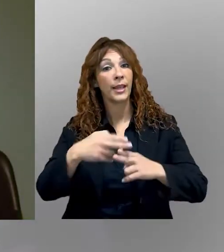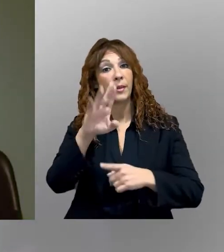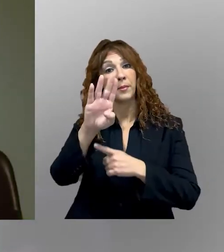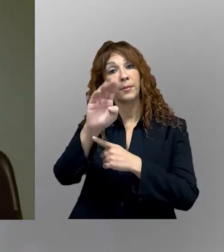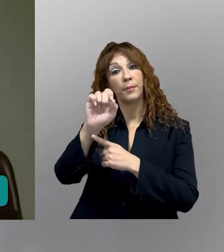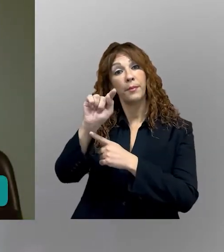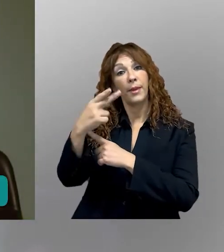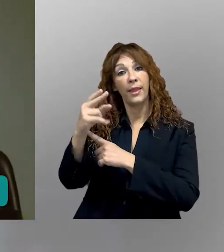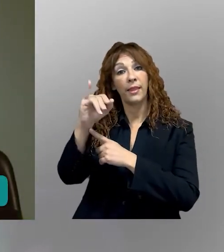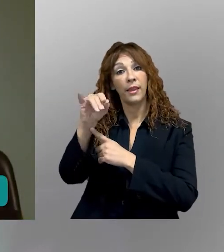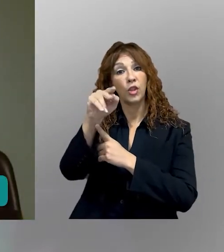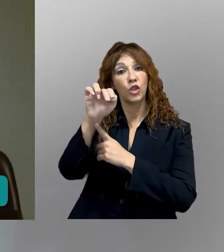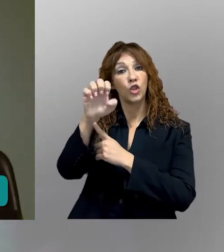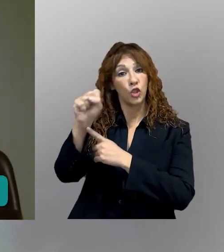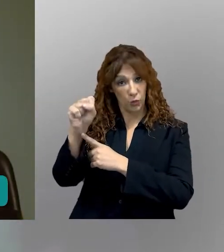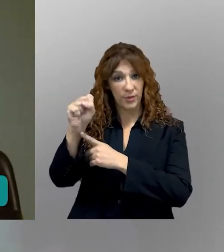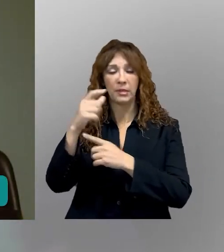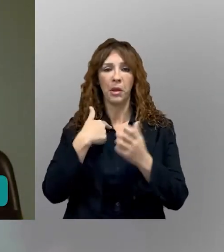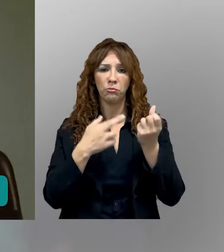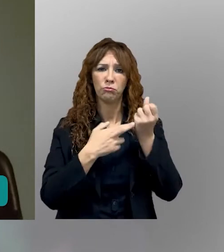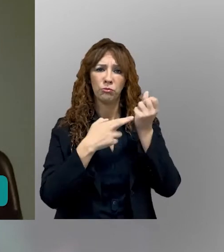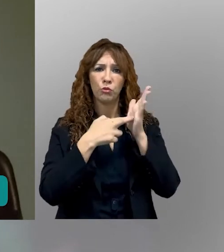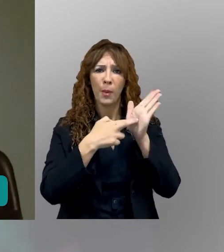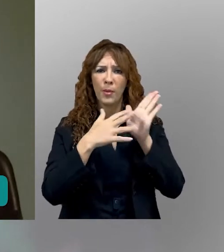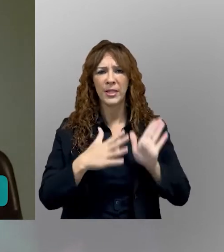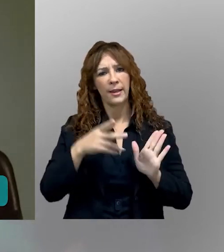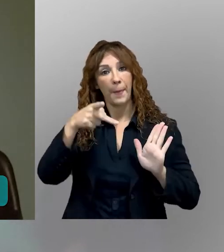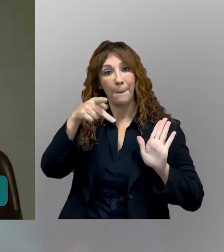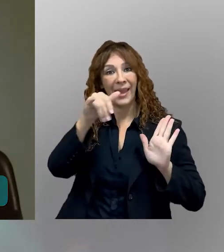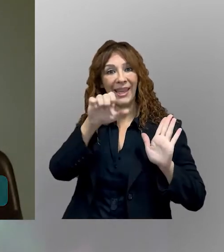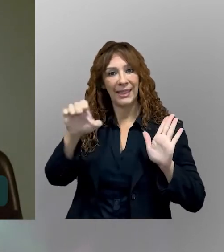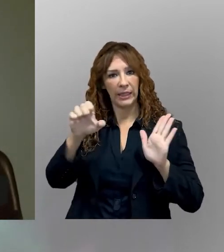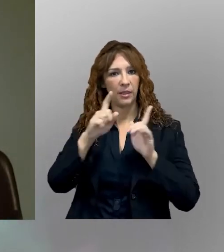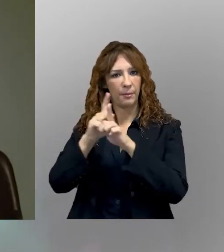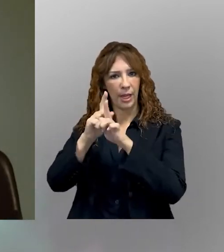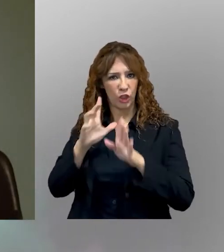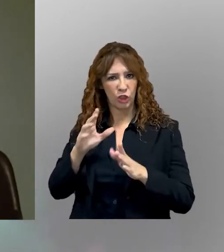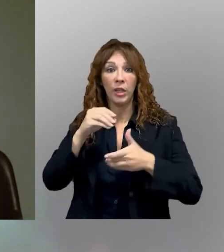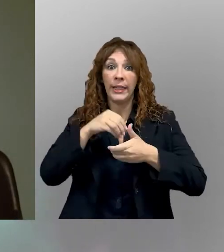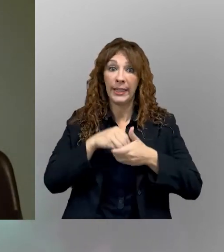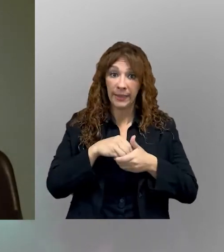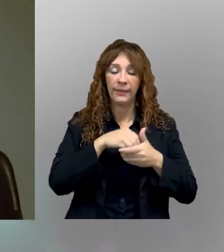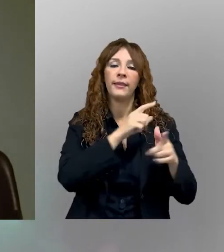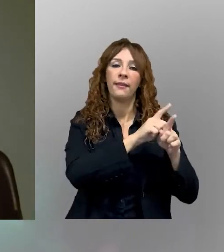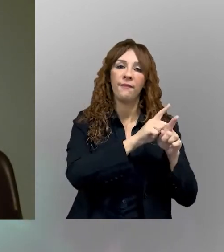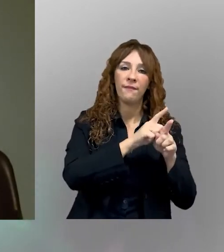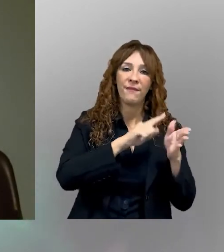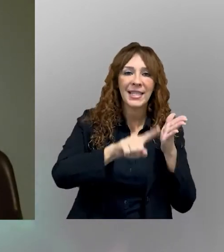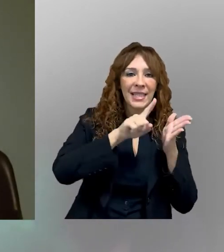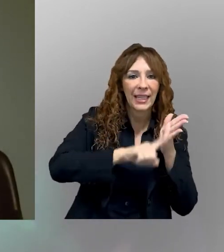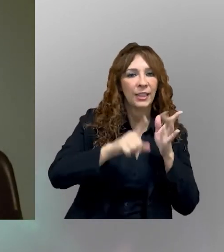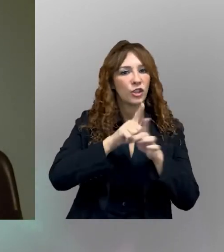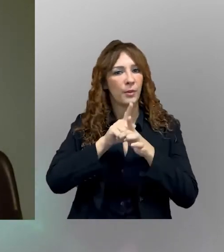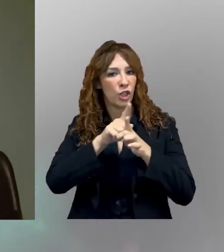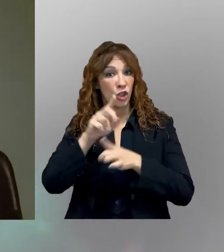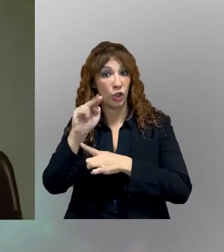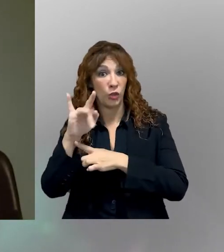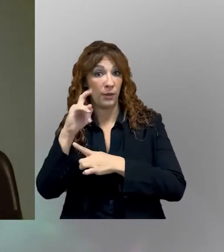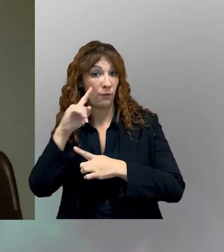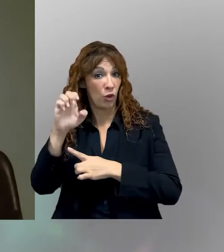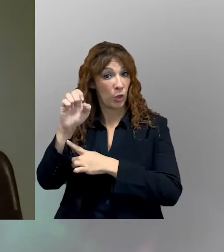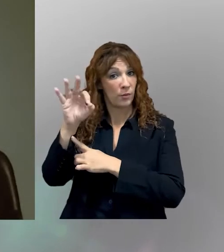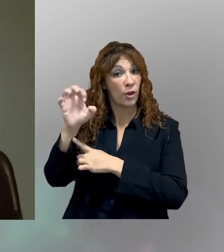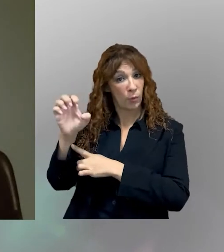My name is Beth Jones, and I am a representative payee monitor in the investigation monitoring unit for Equip